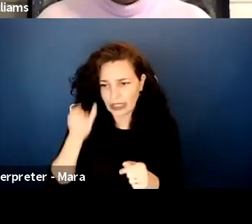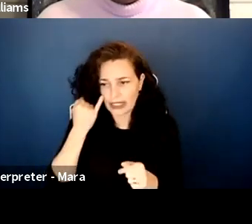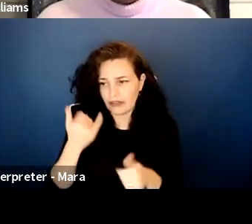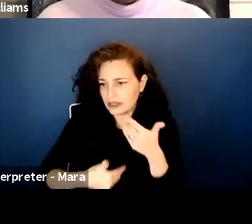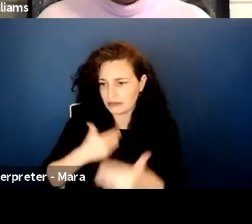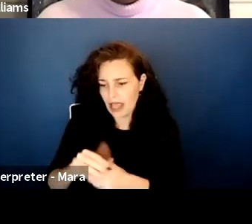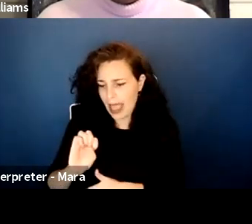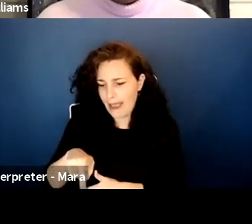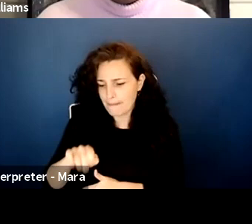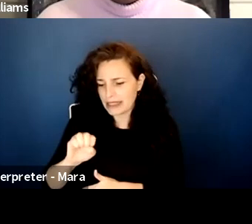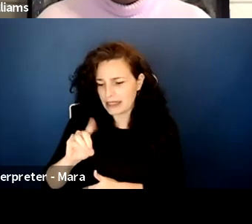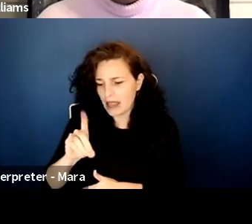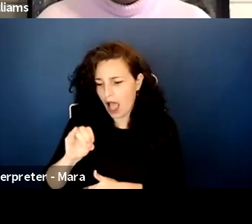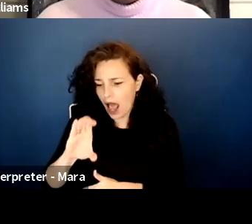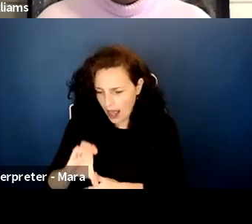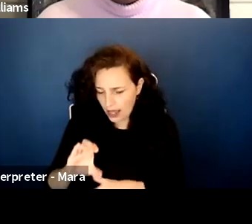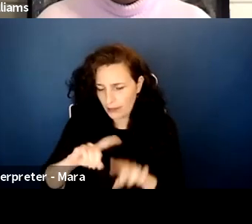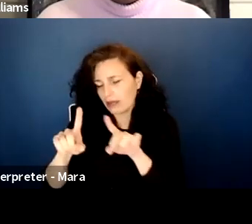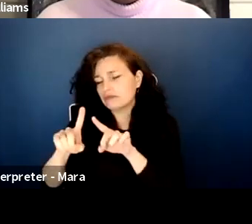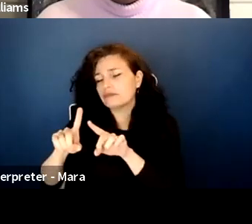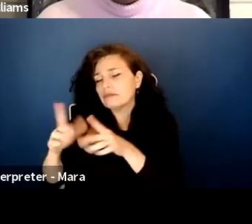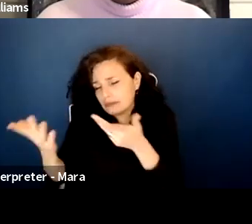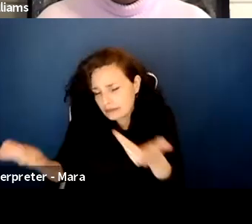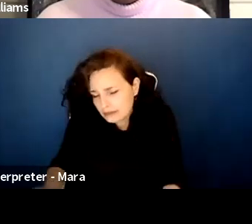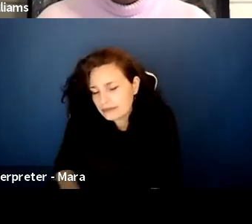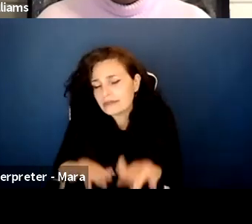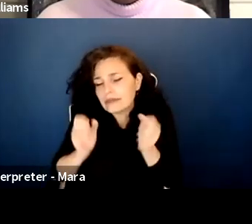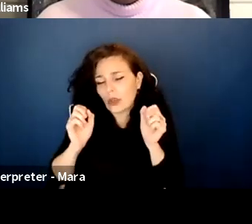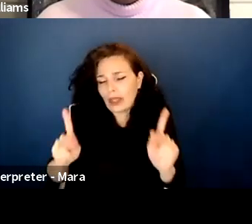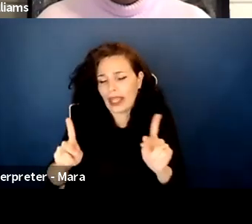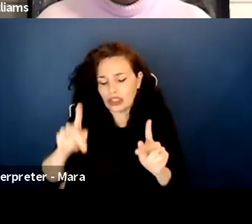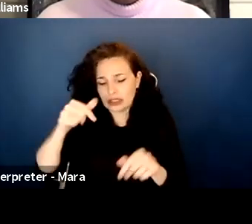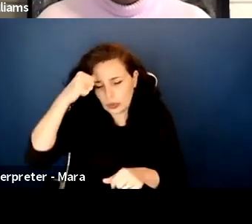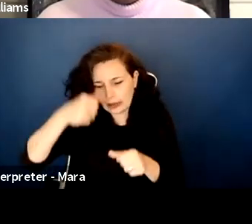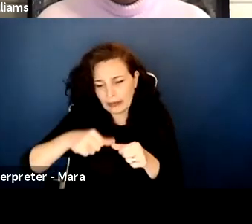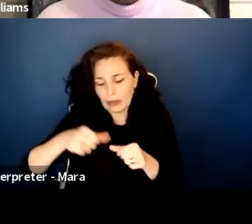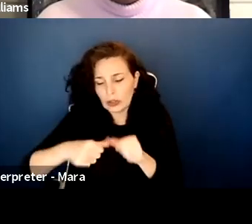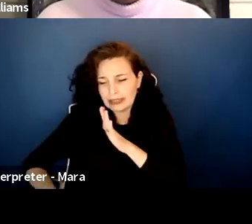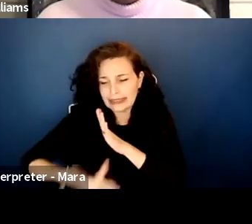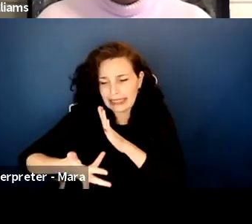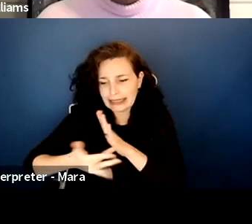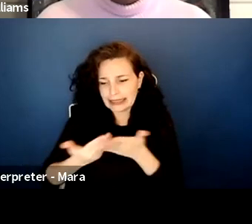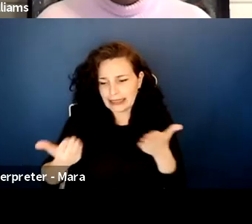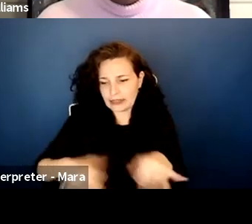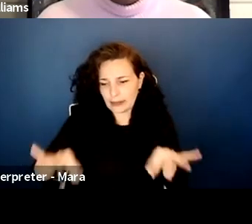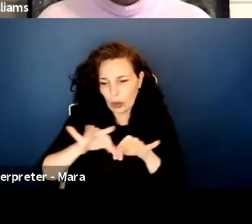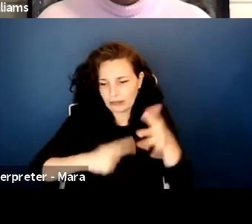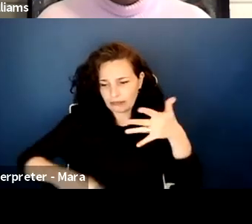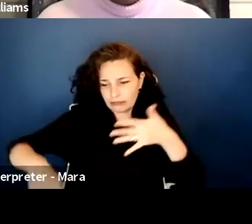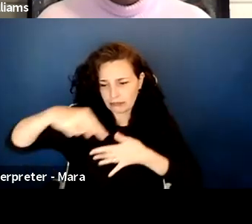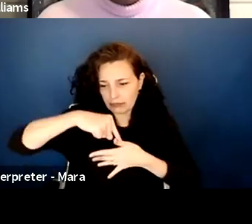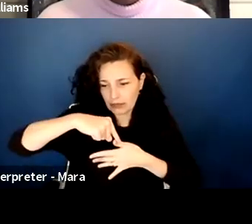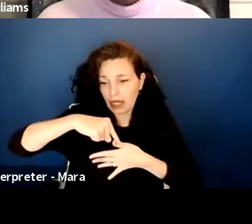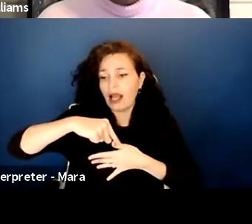episodic. But that's okay. But you just got to make sure your technical stuff, I think, number one. And yeah,